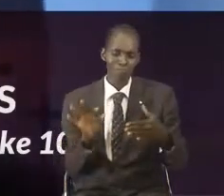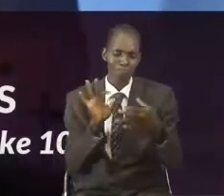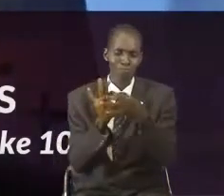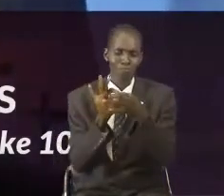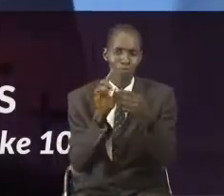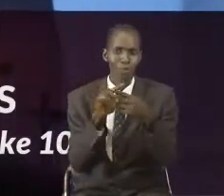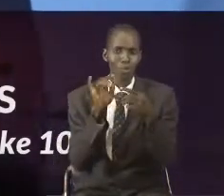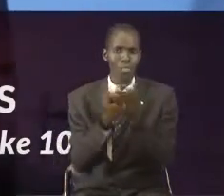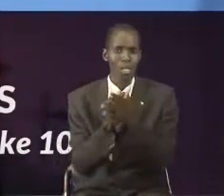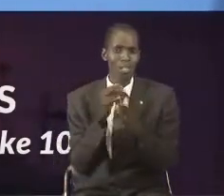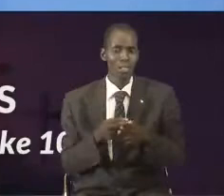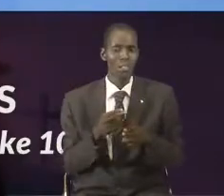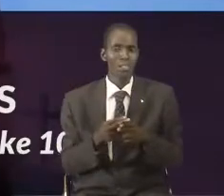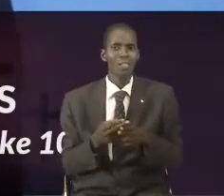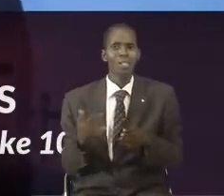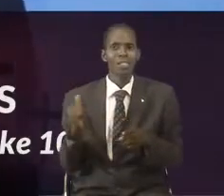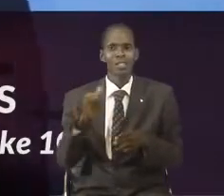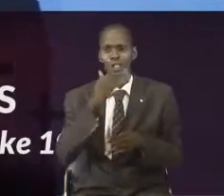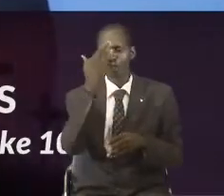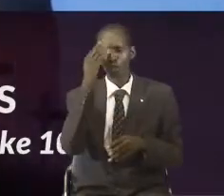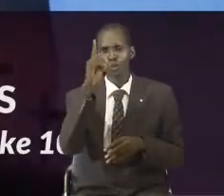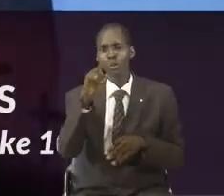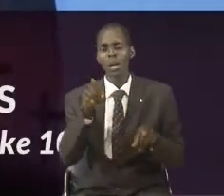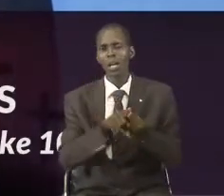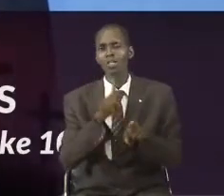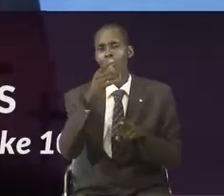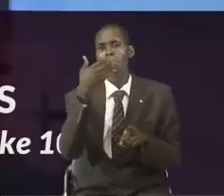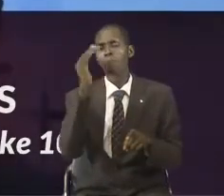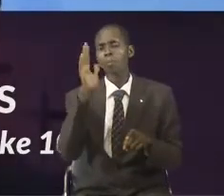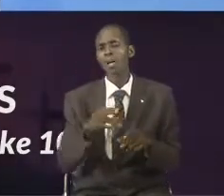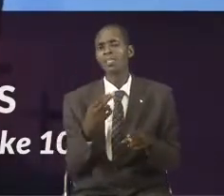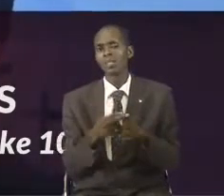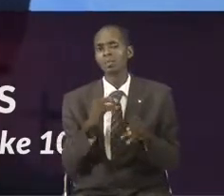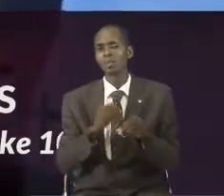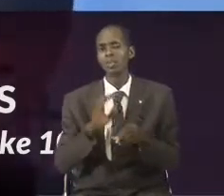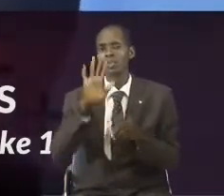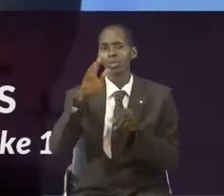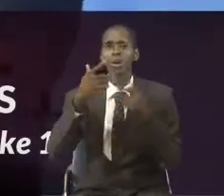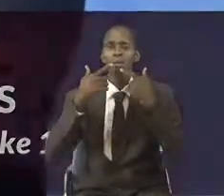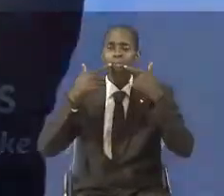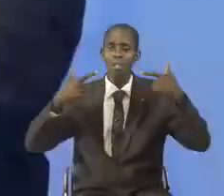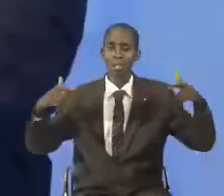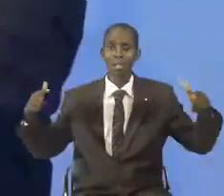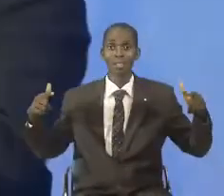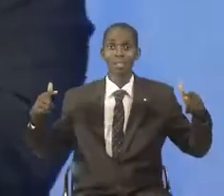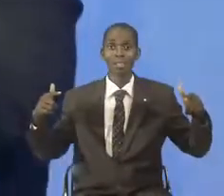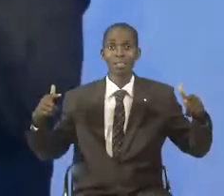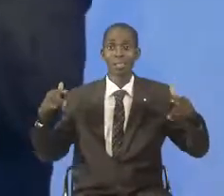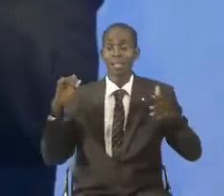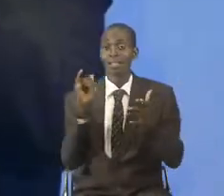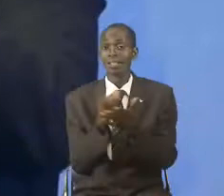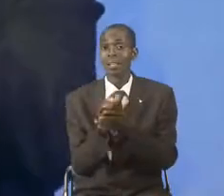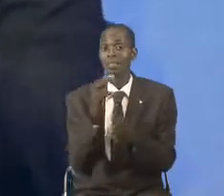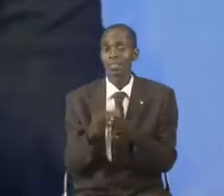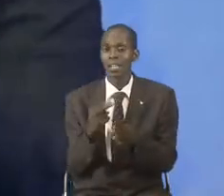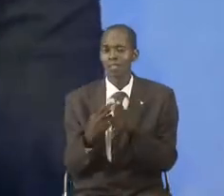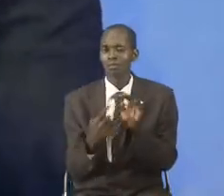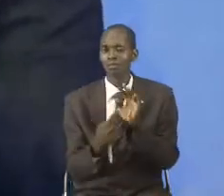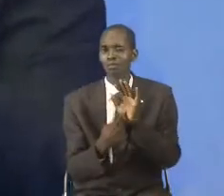is anything bad connected with that name, they call you by a particular name and in